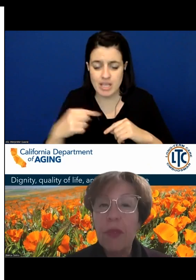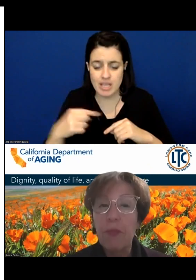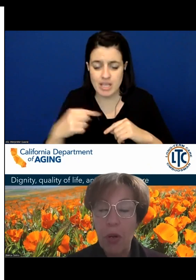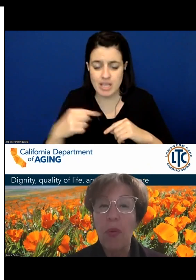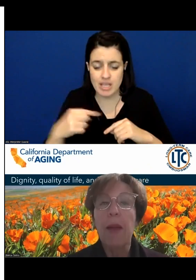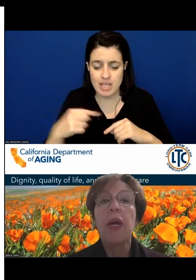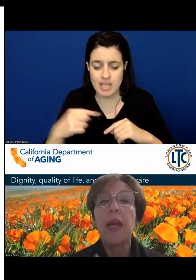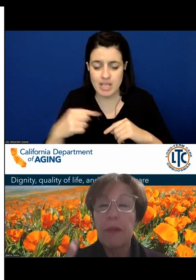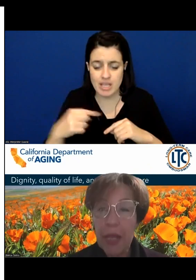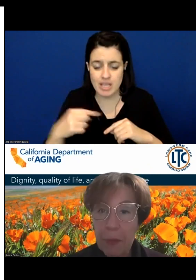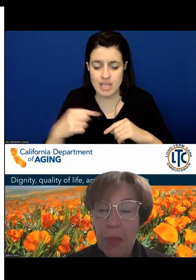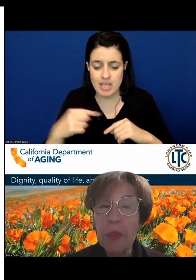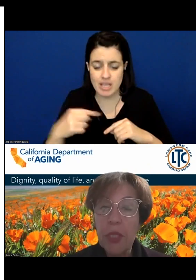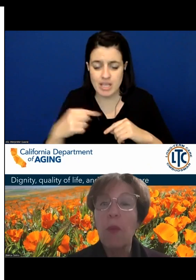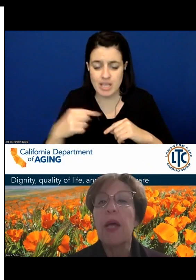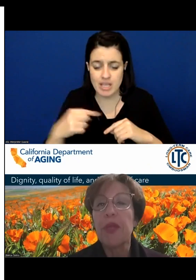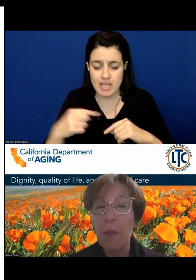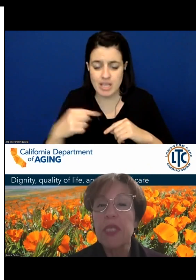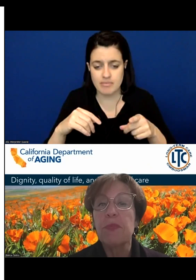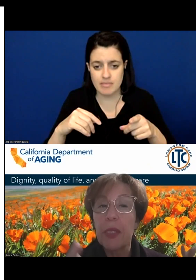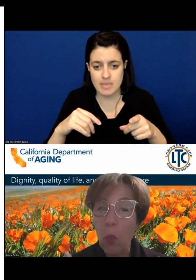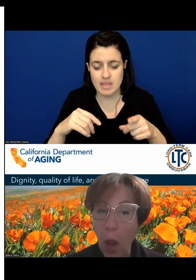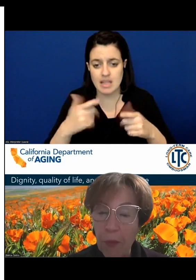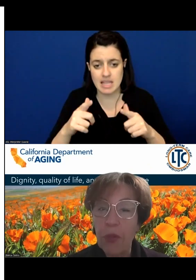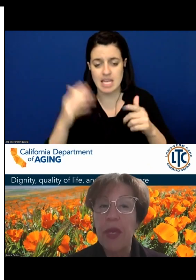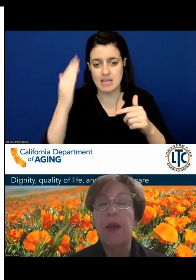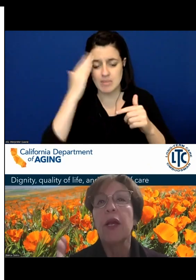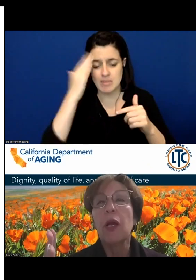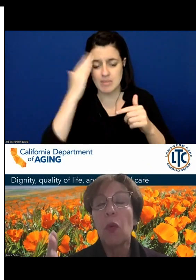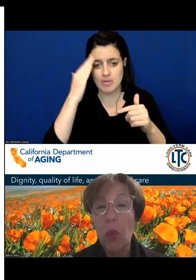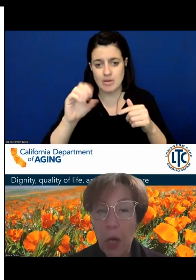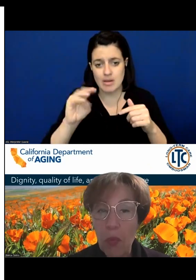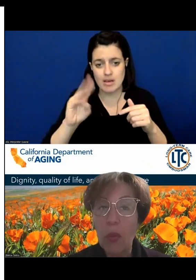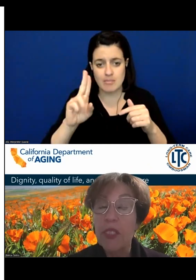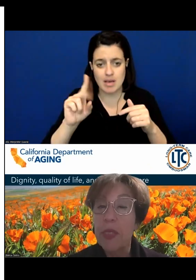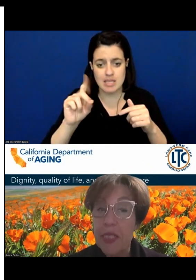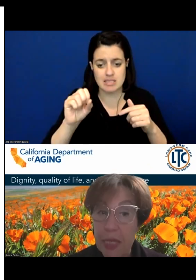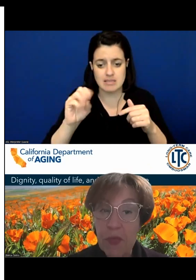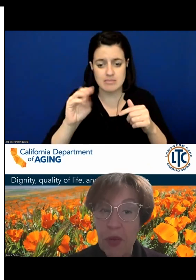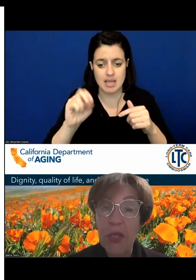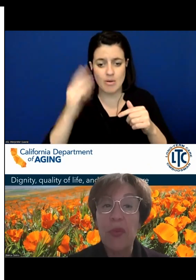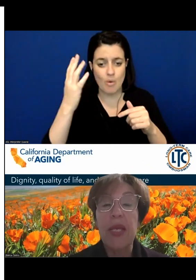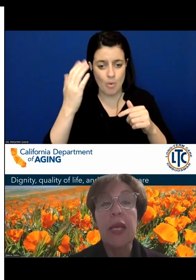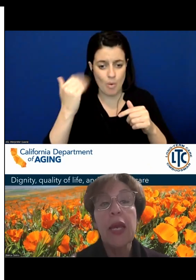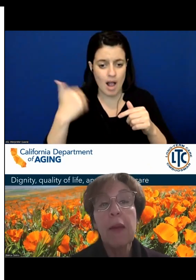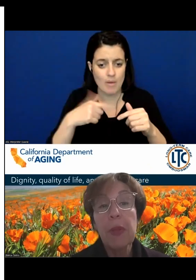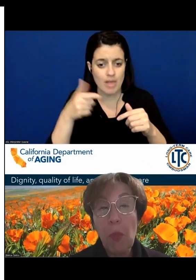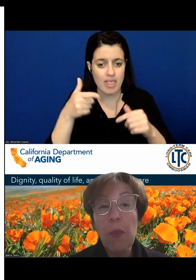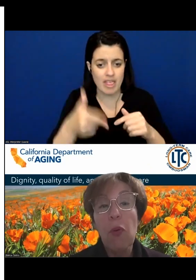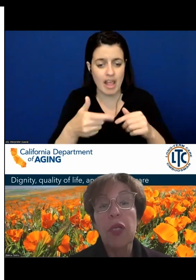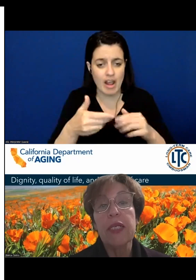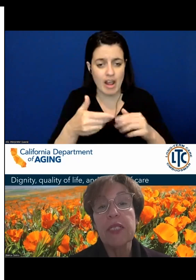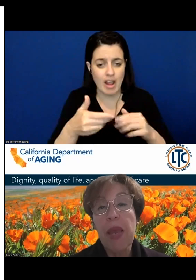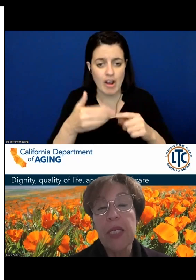promoting the program, letting people know about the ombudsman, why we're there, what our role is, because it is very unique, but